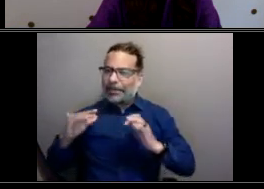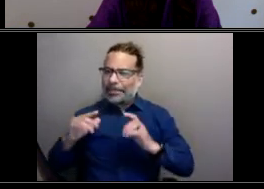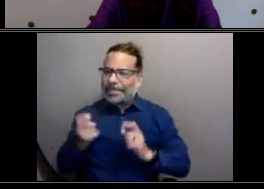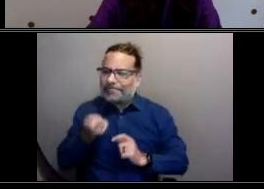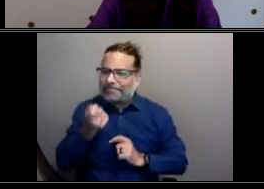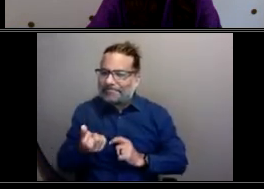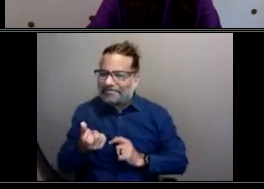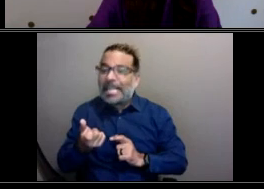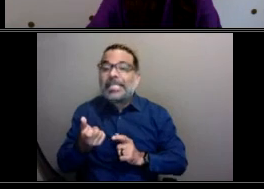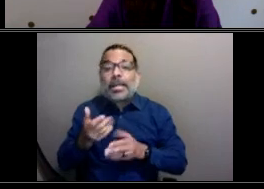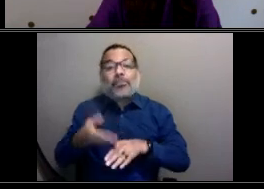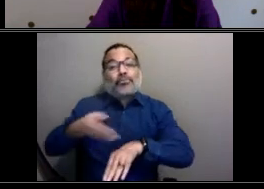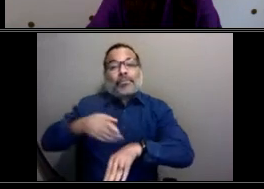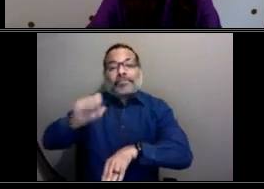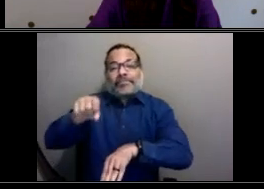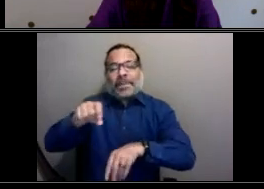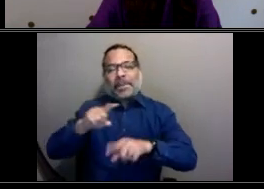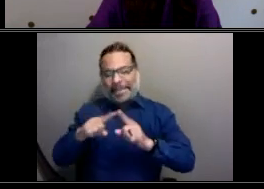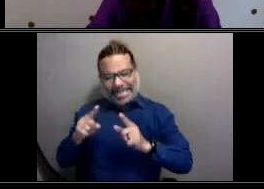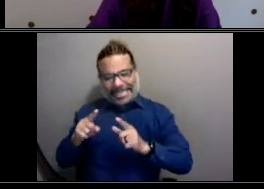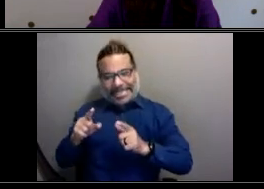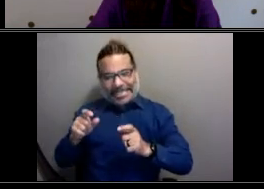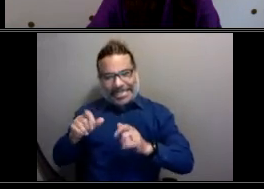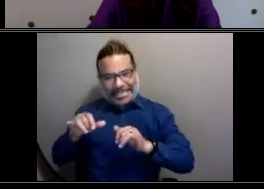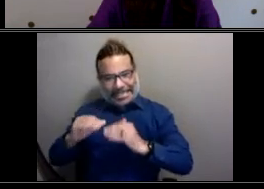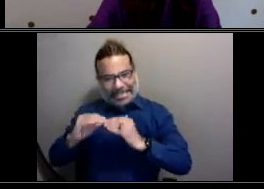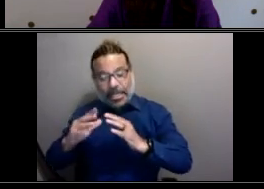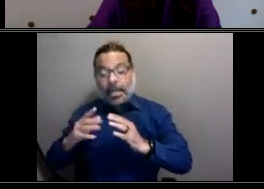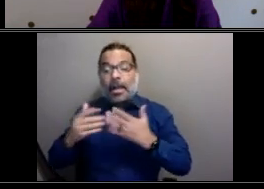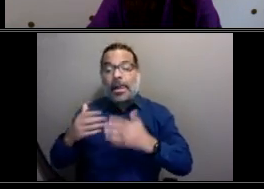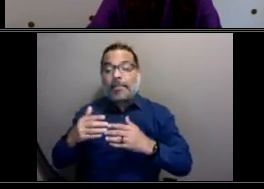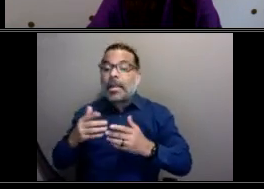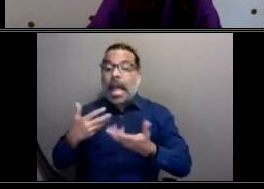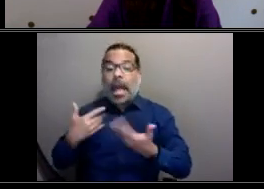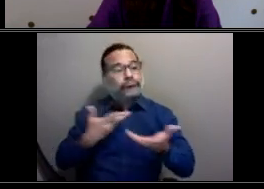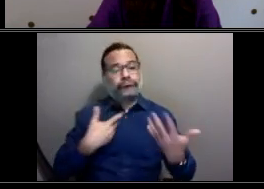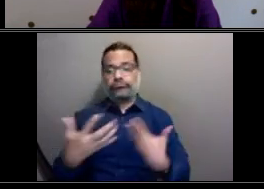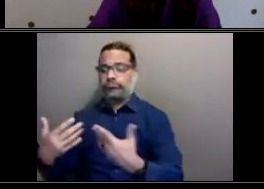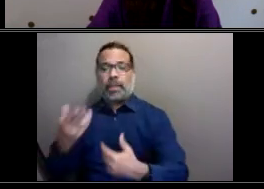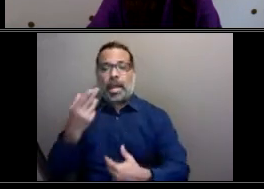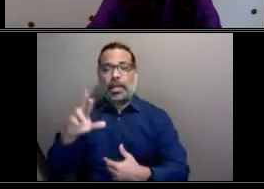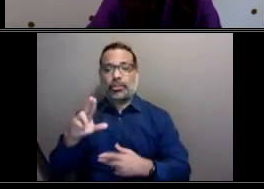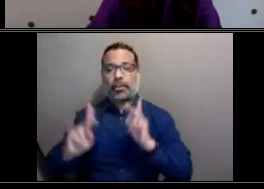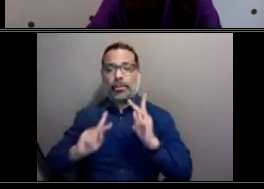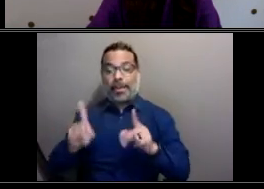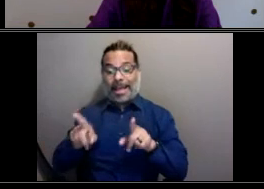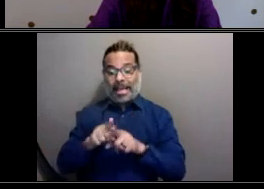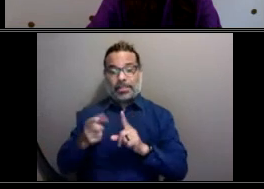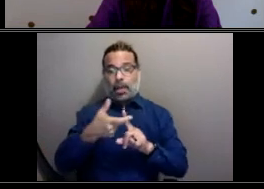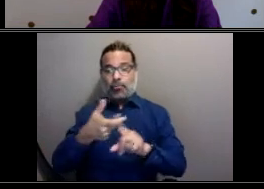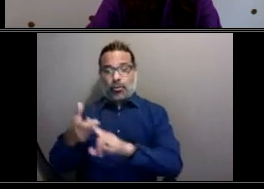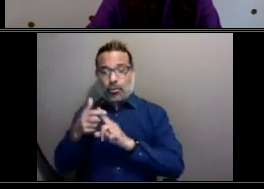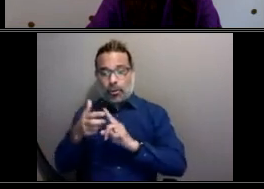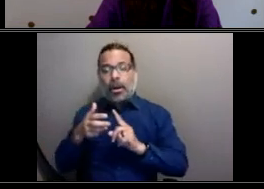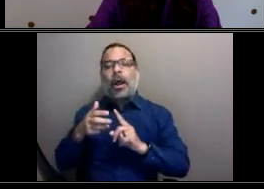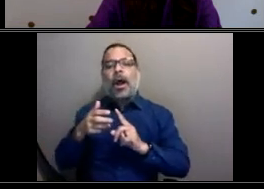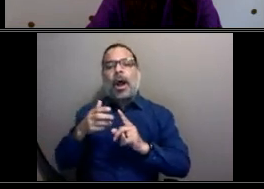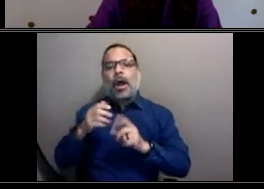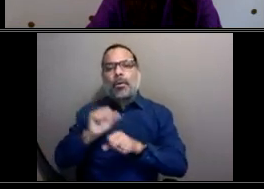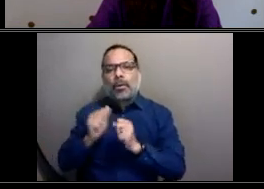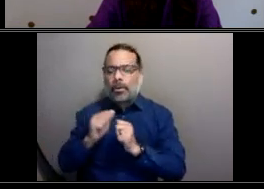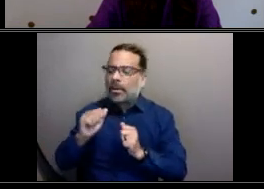But one of the things I try to do in terms of working with the other HR people, as a recruiter, I work with other HR people with